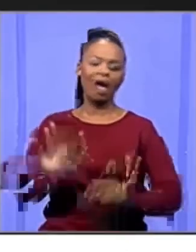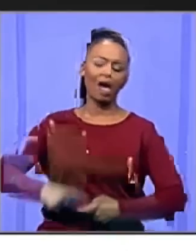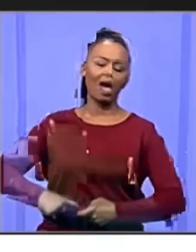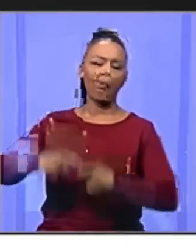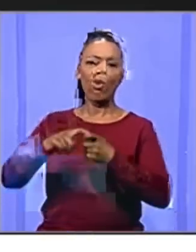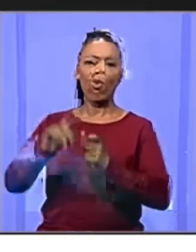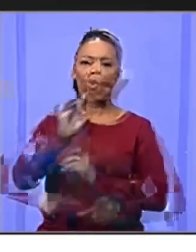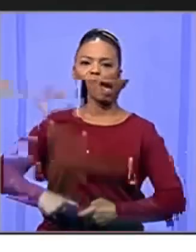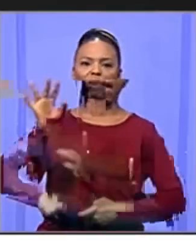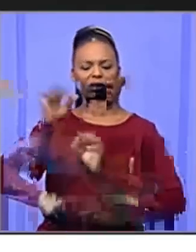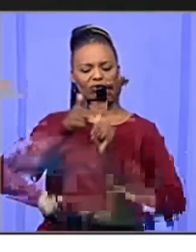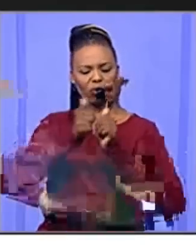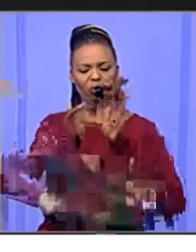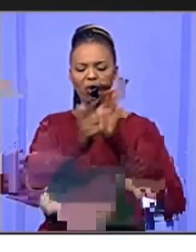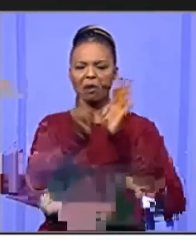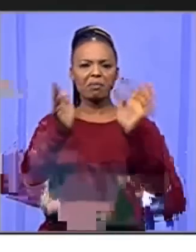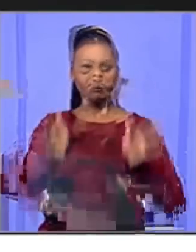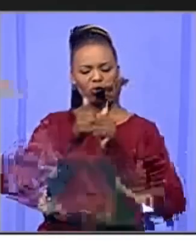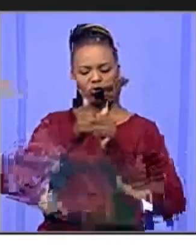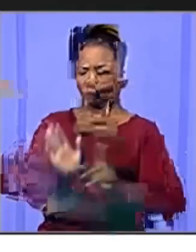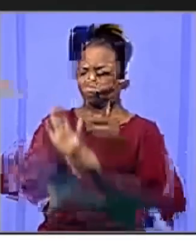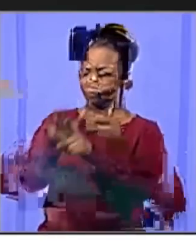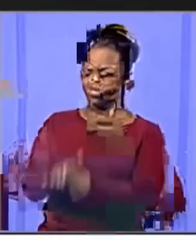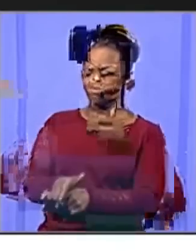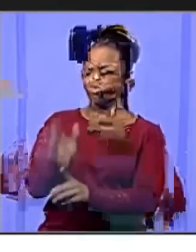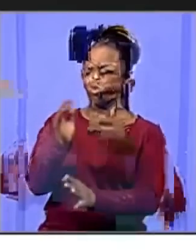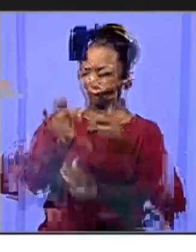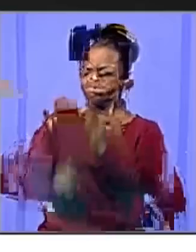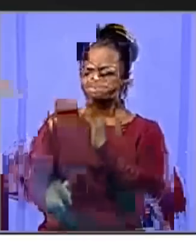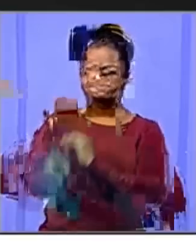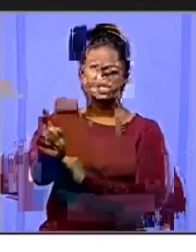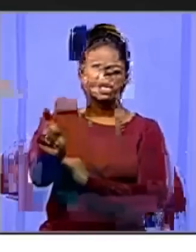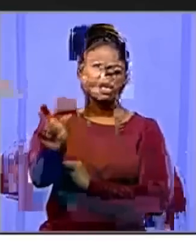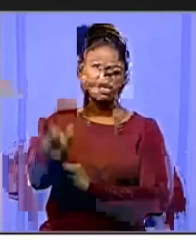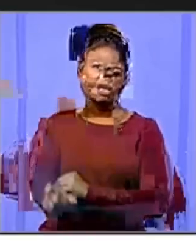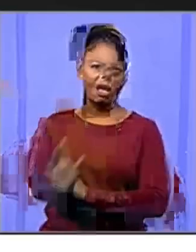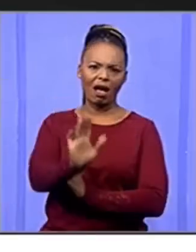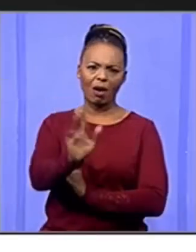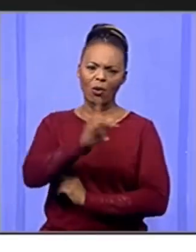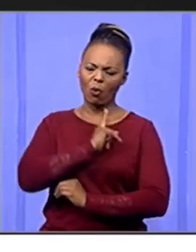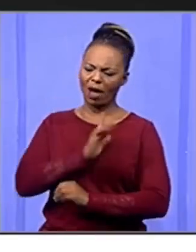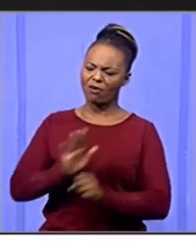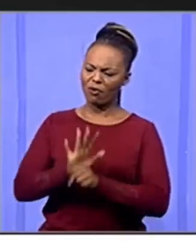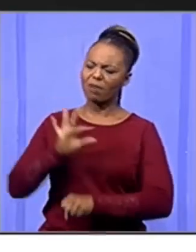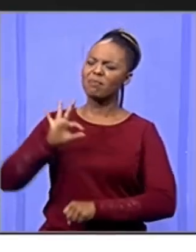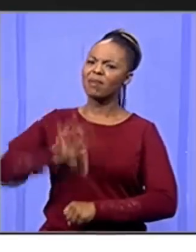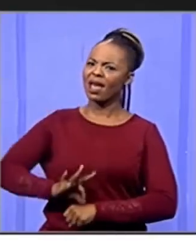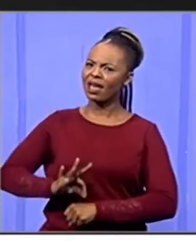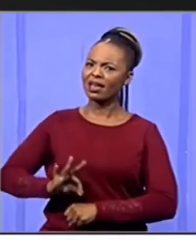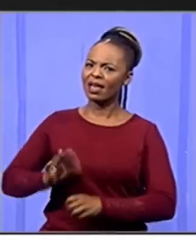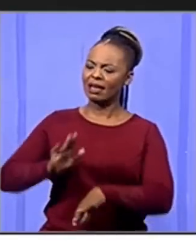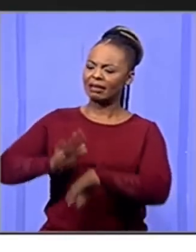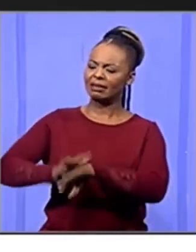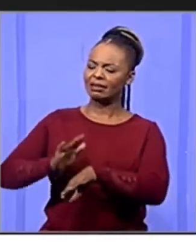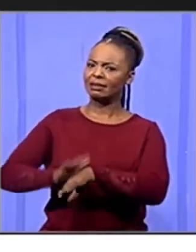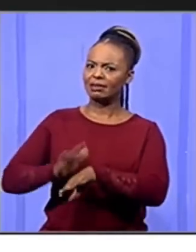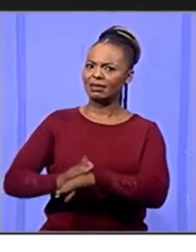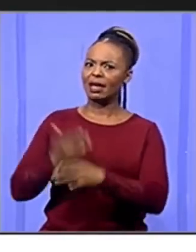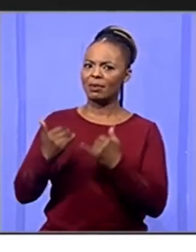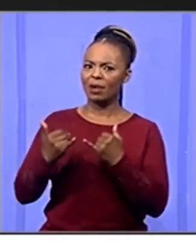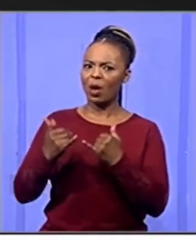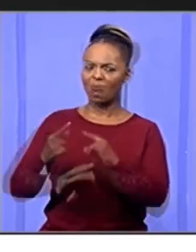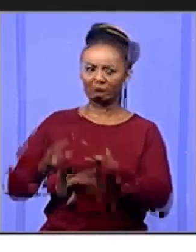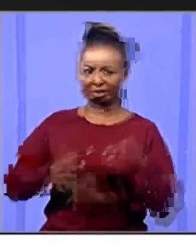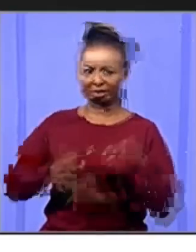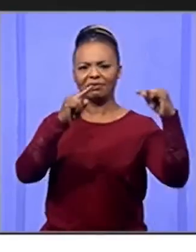precautionary one and does no harm to her. She remains on full pay, has time to properly attend to her defense